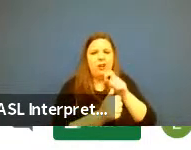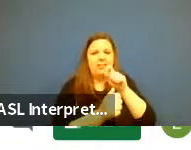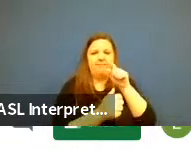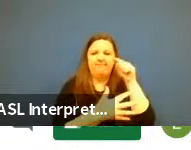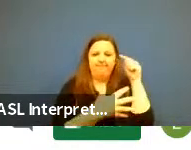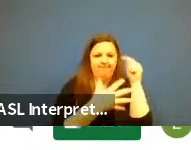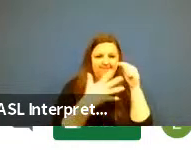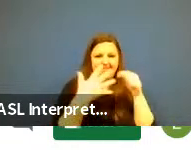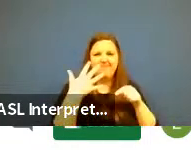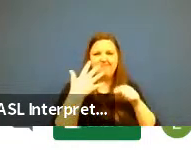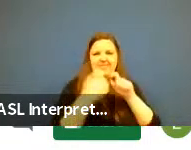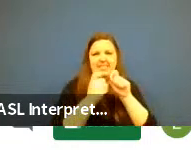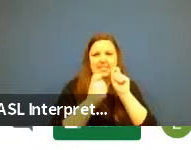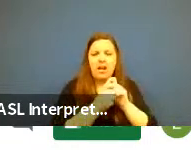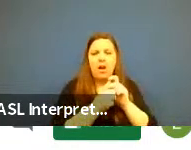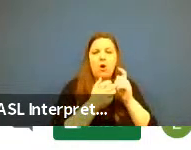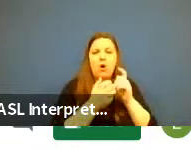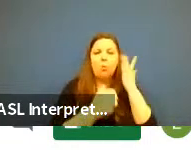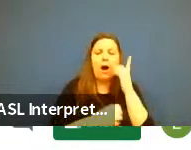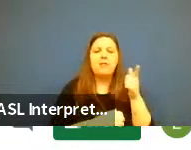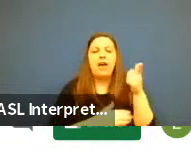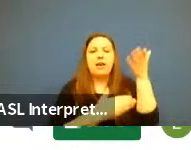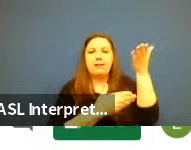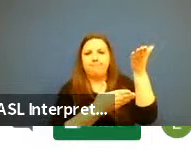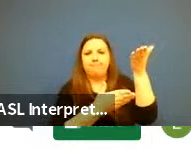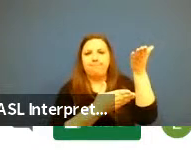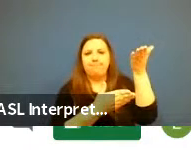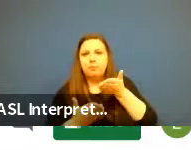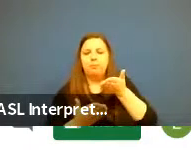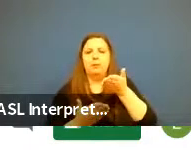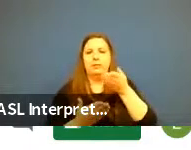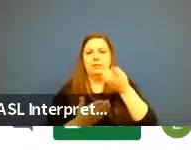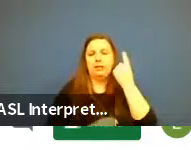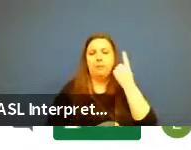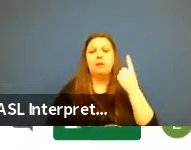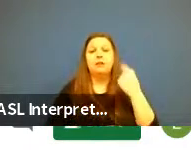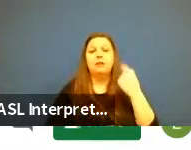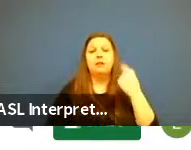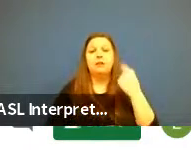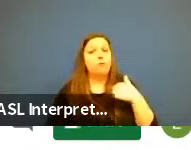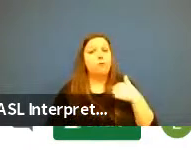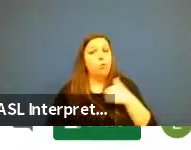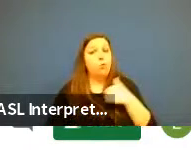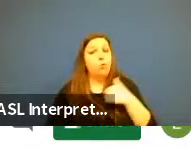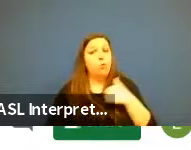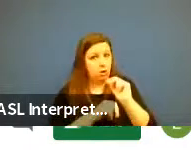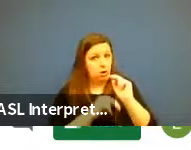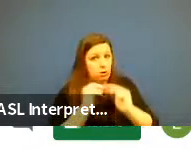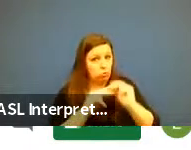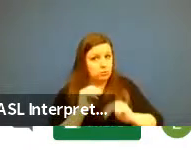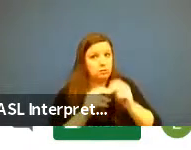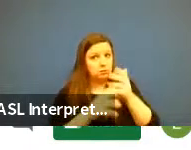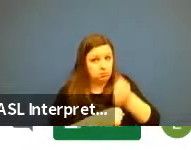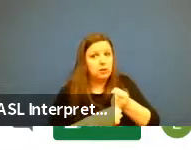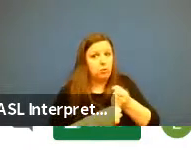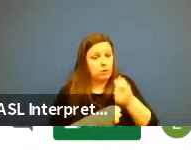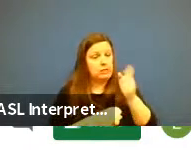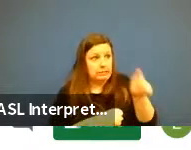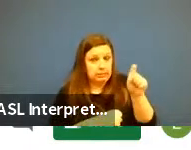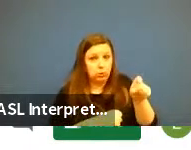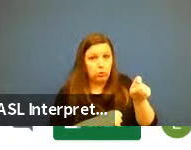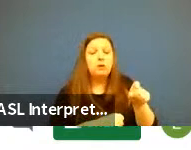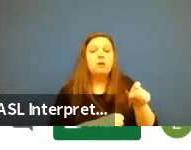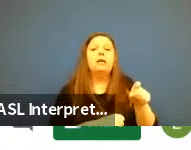made. So if we're working on our trust building, which I think is something we need to do, and we can work on our communication,